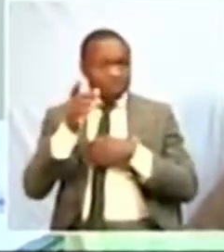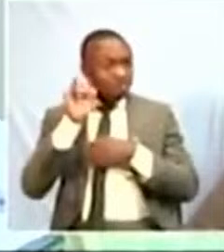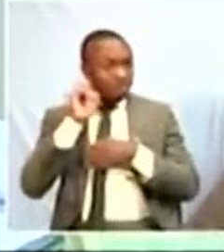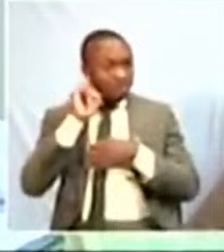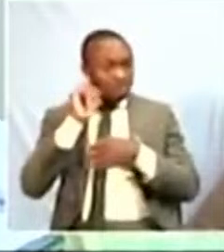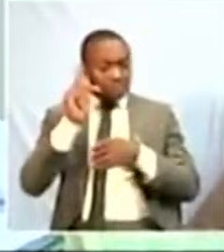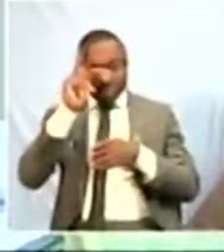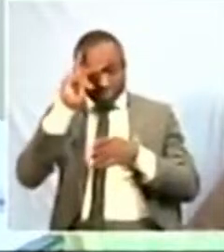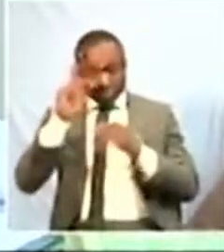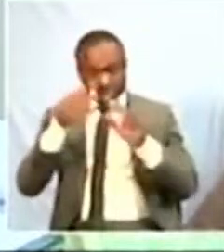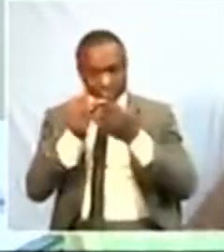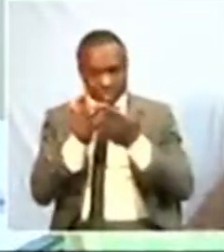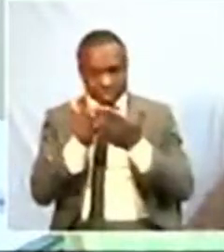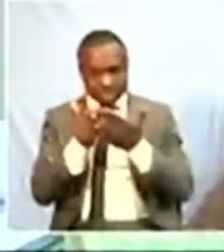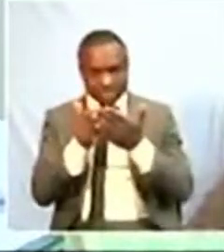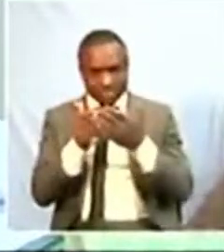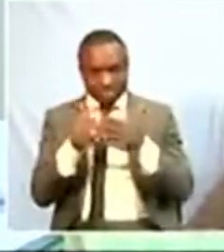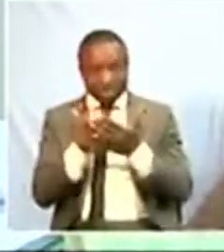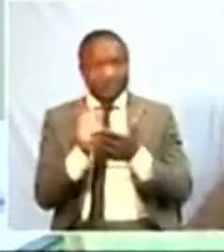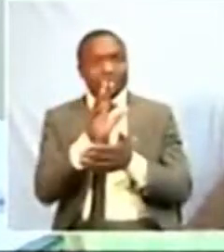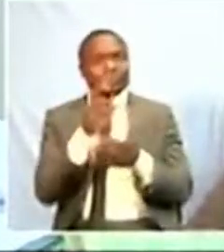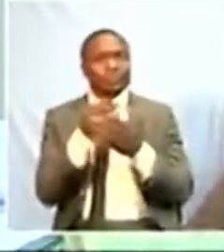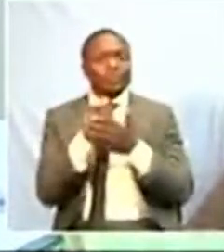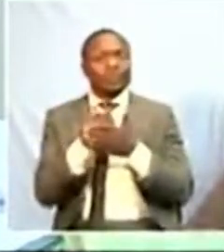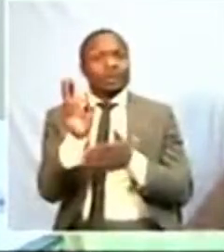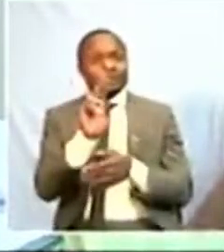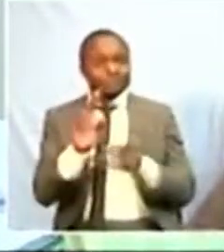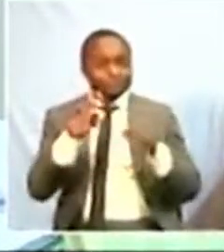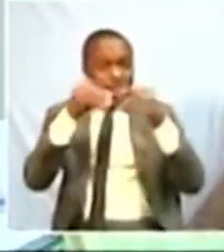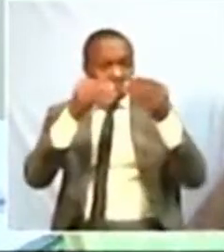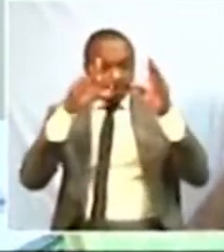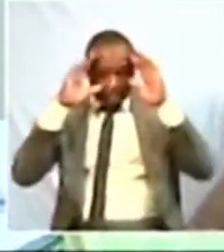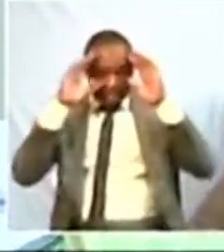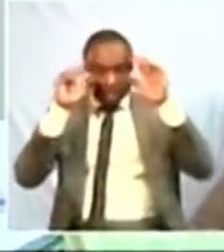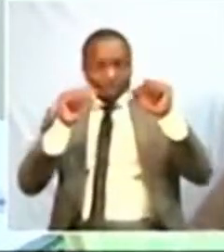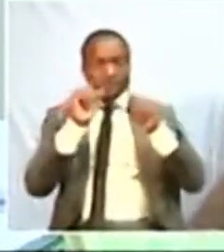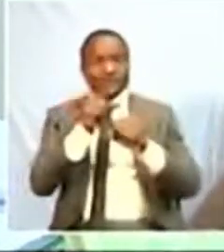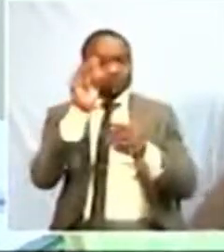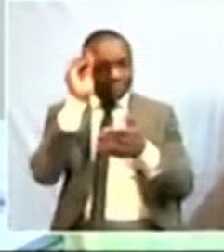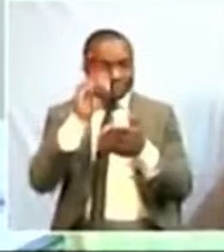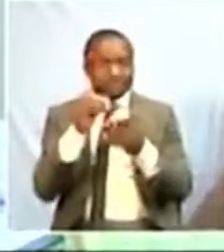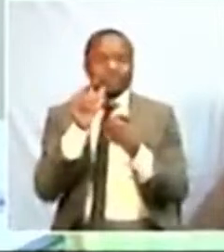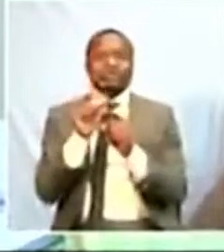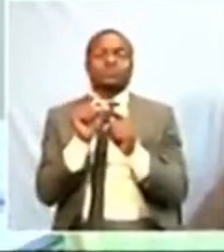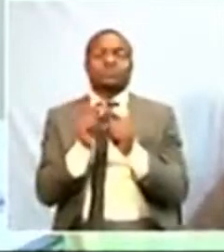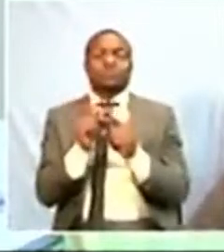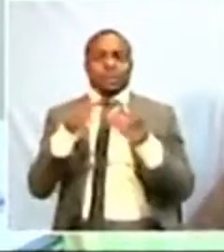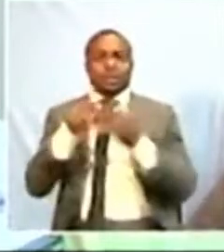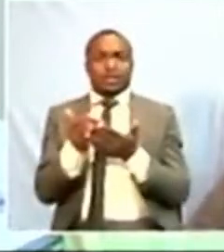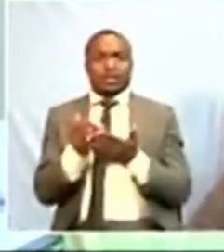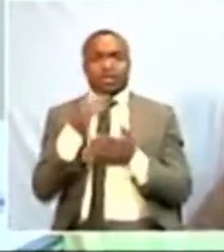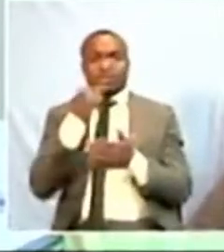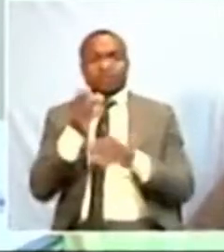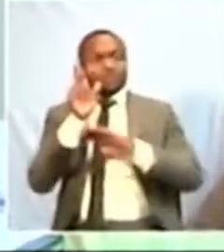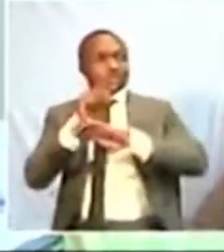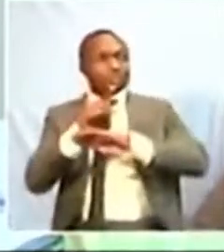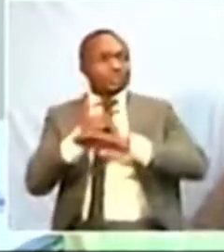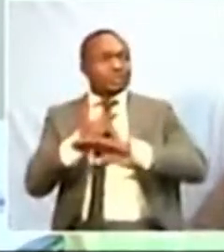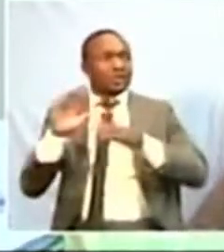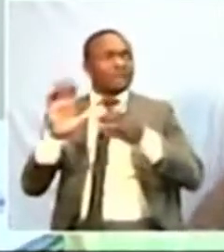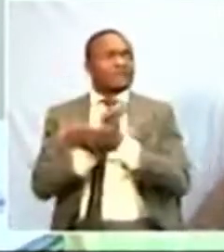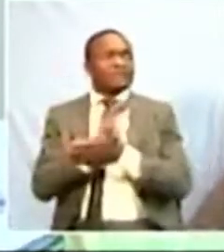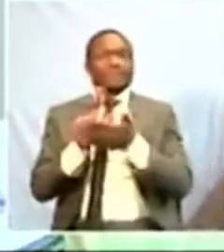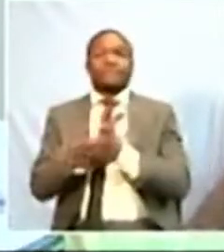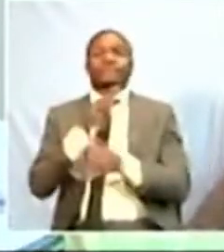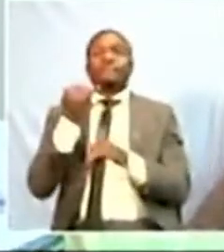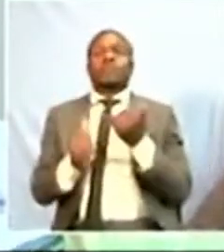see how their money is being used, given to them by the president. Or you are putting words that you think, how do you say a project is expediently